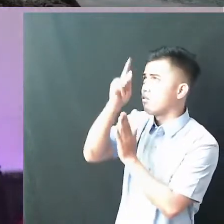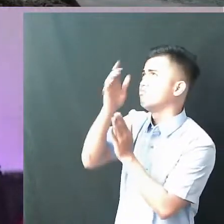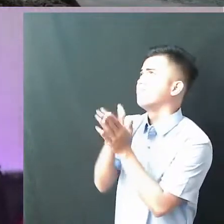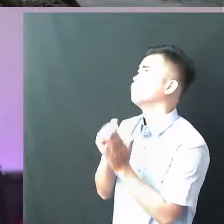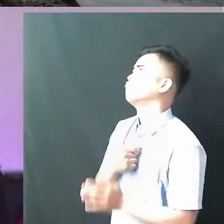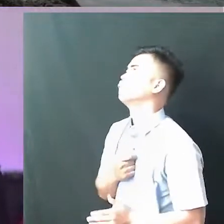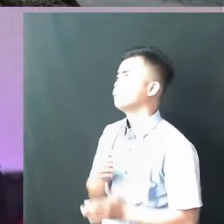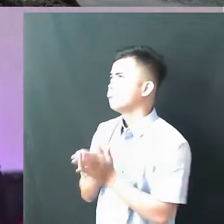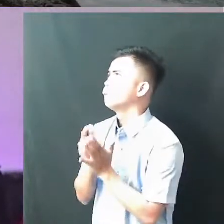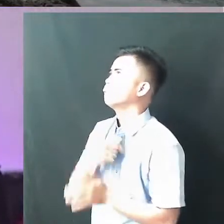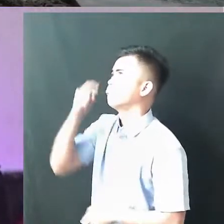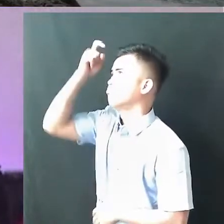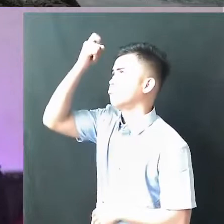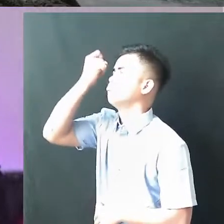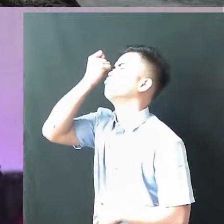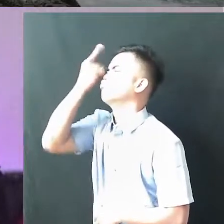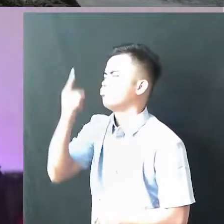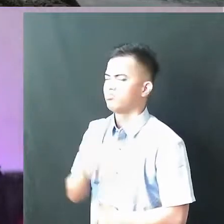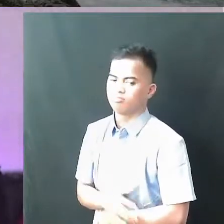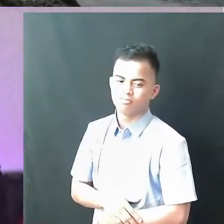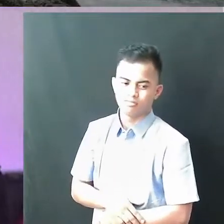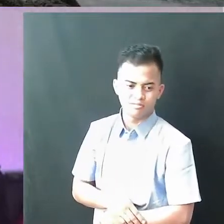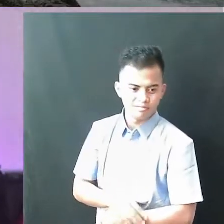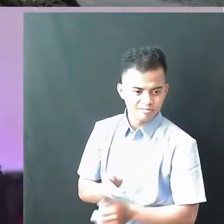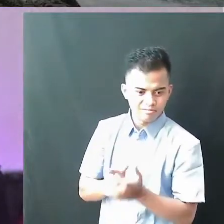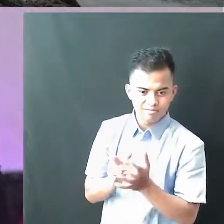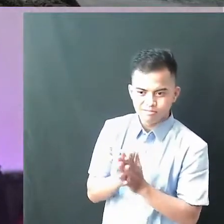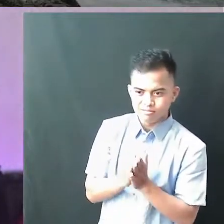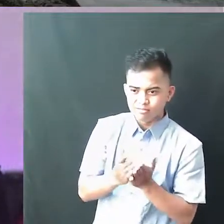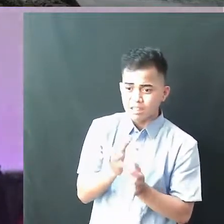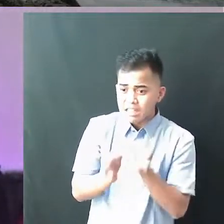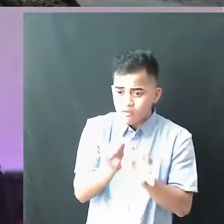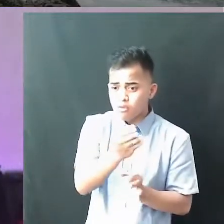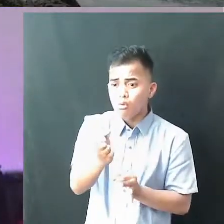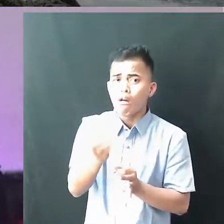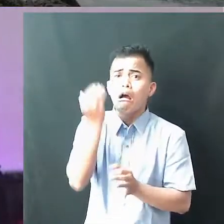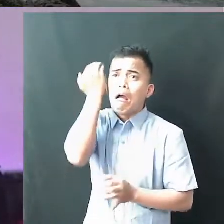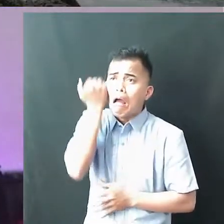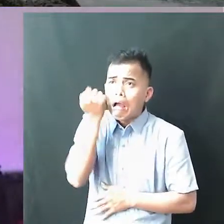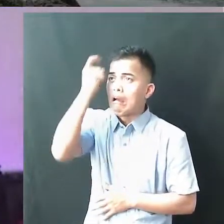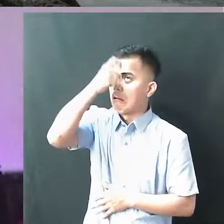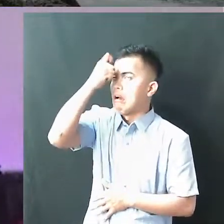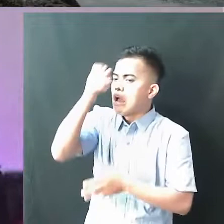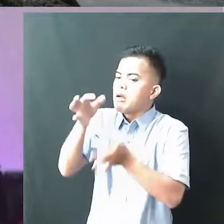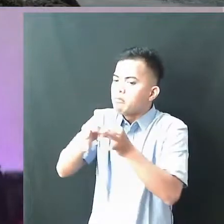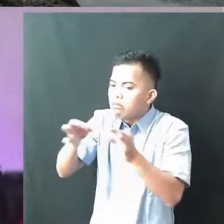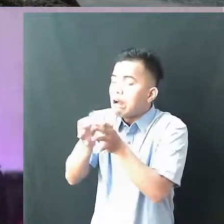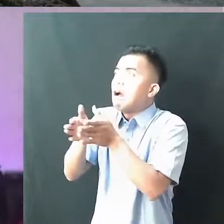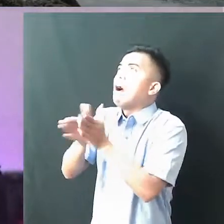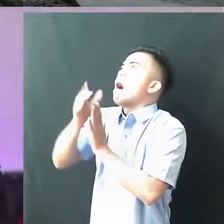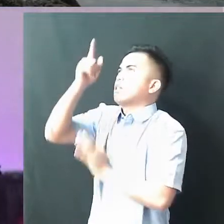igahatag. If any of you lack wisdom, let him ask of God to give it to all